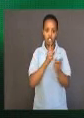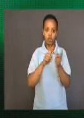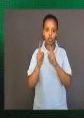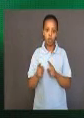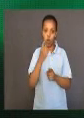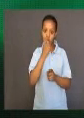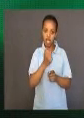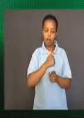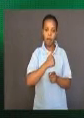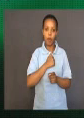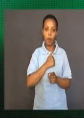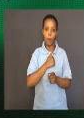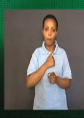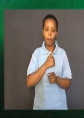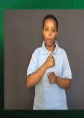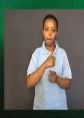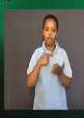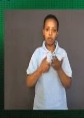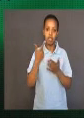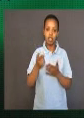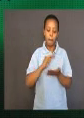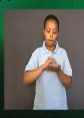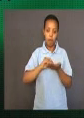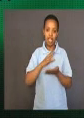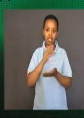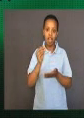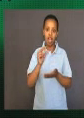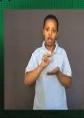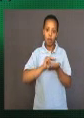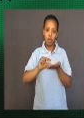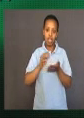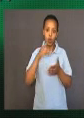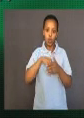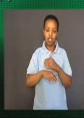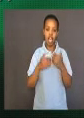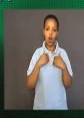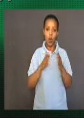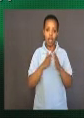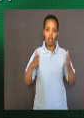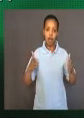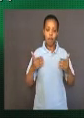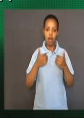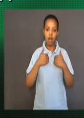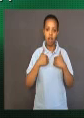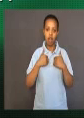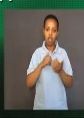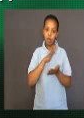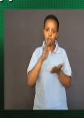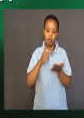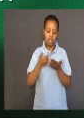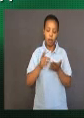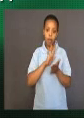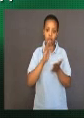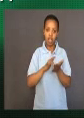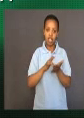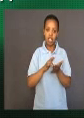believed that there was a gap of millions or billions of years between the